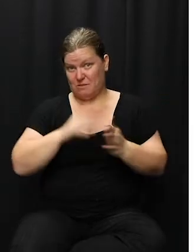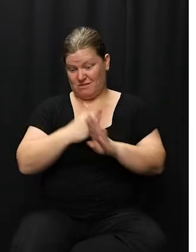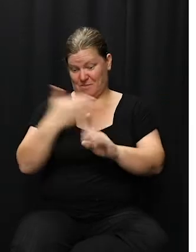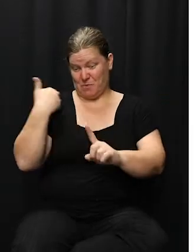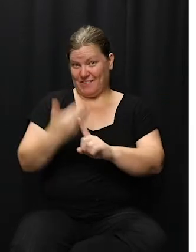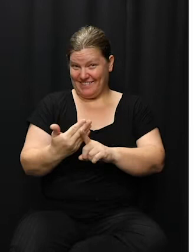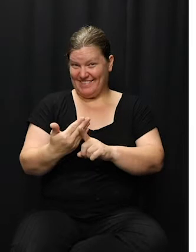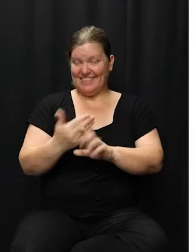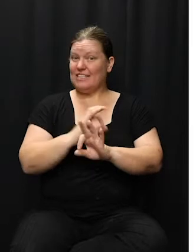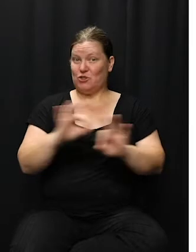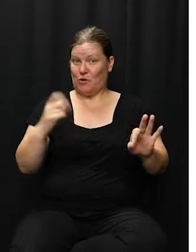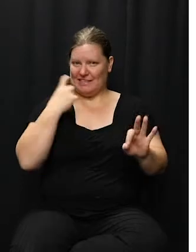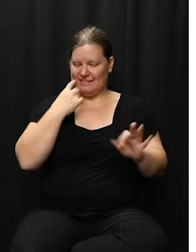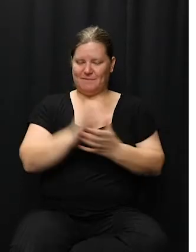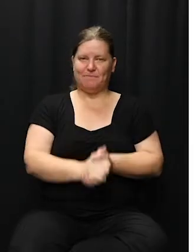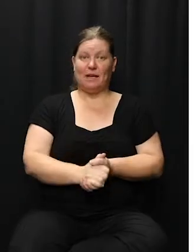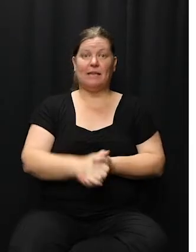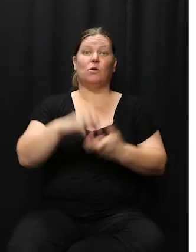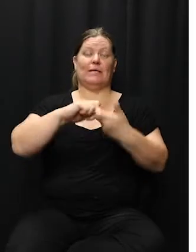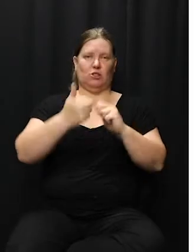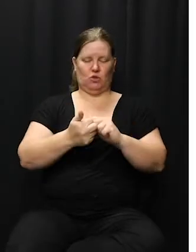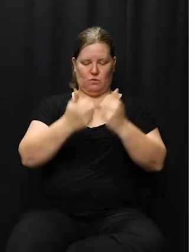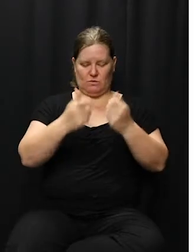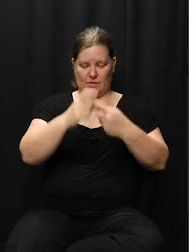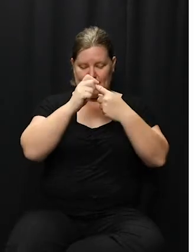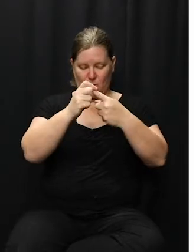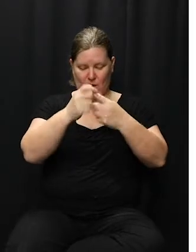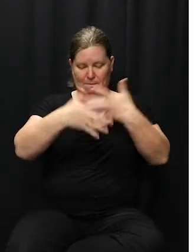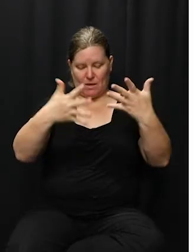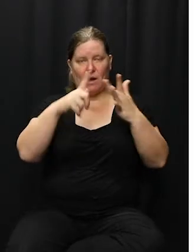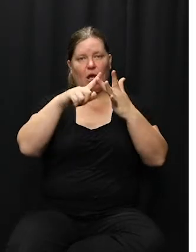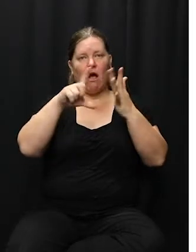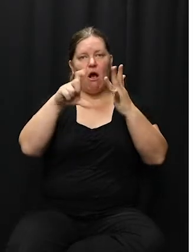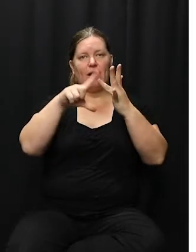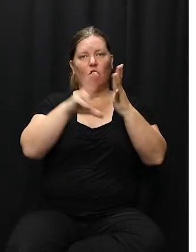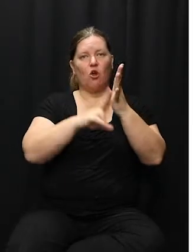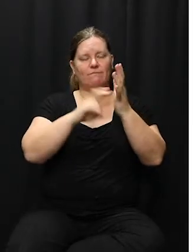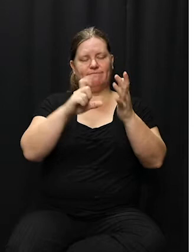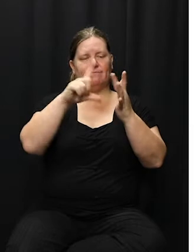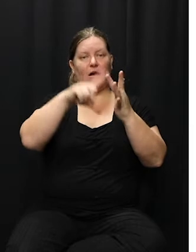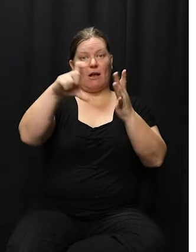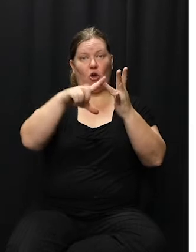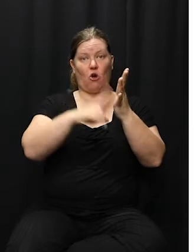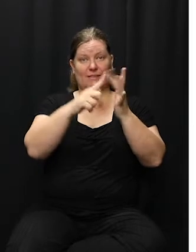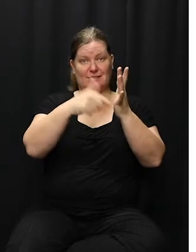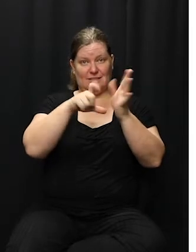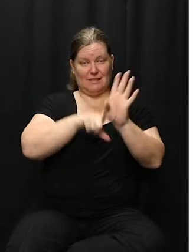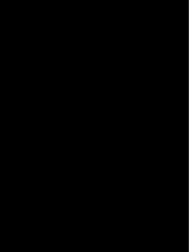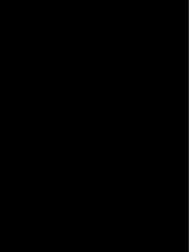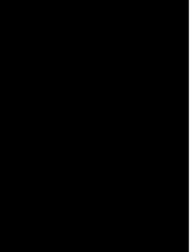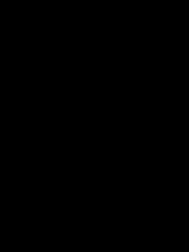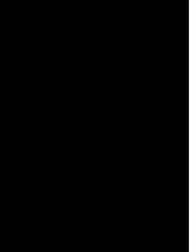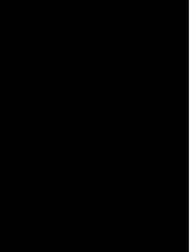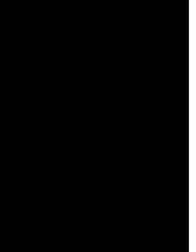make one? Well, I can tell you from experience, I've been making one for the last few years. It is not an easy task. There are a lot of issues